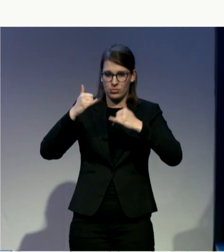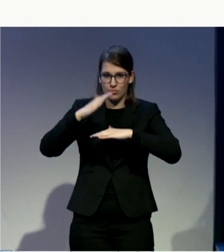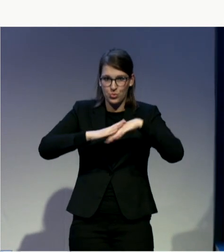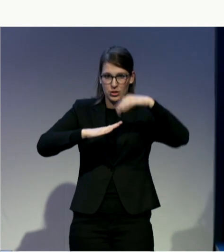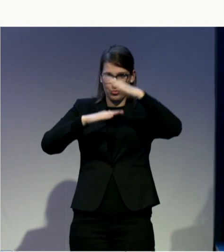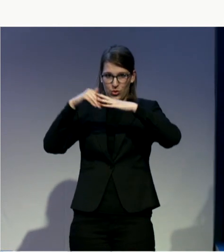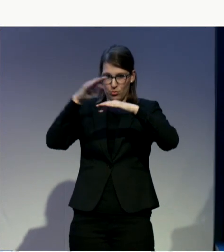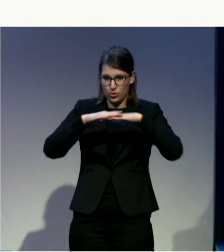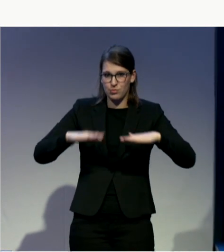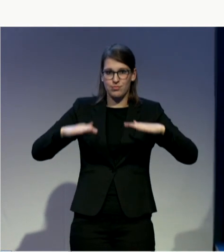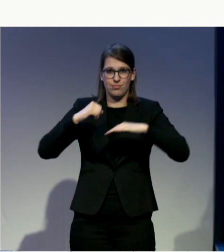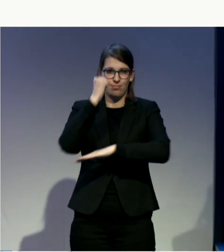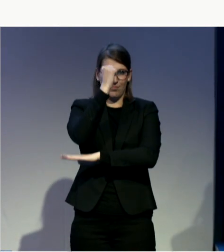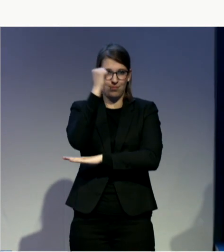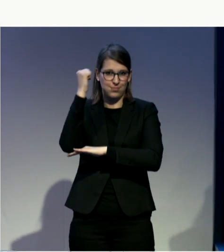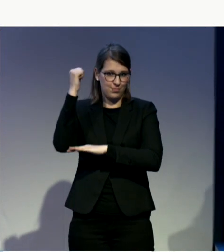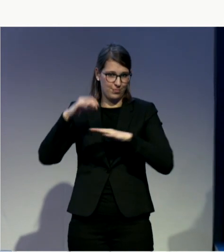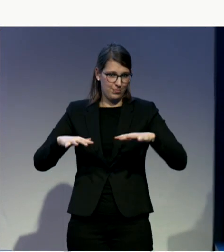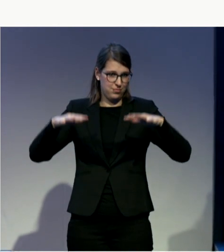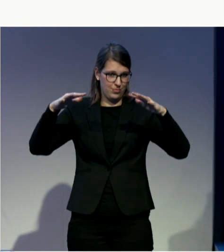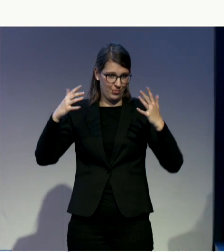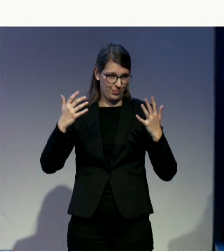Allow people that can also